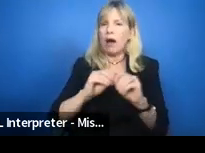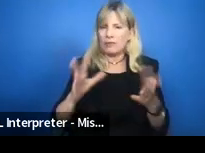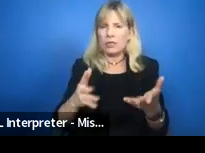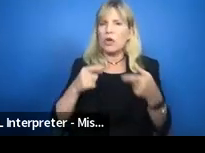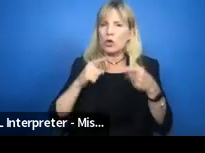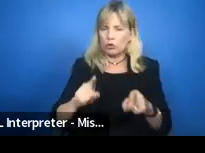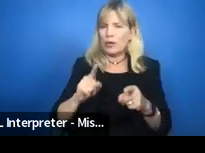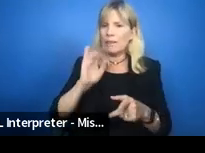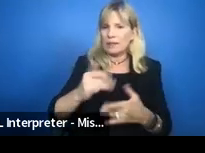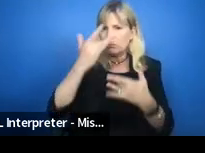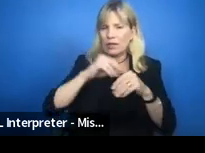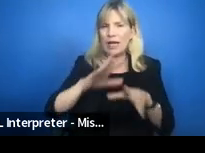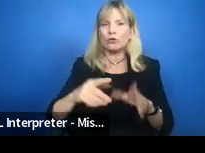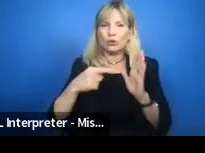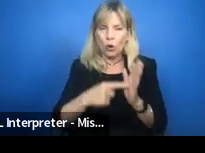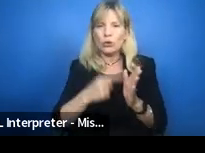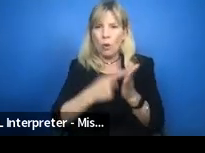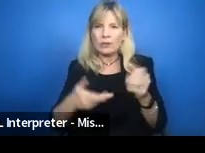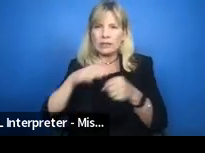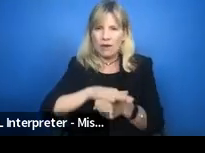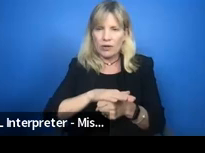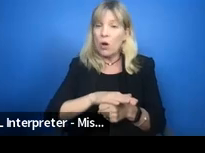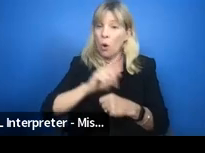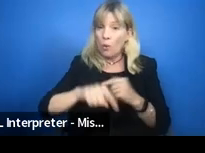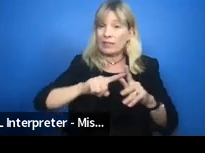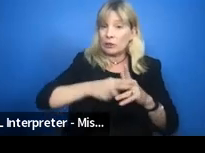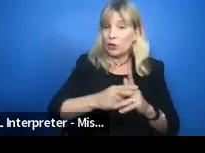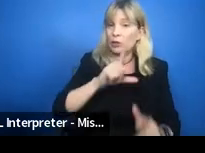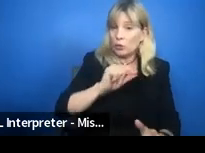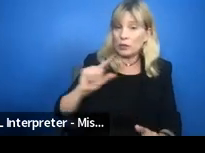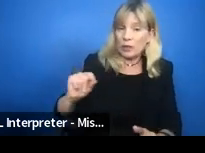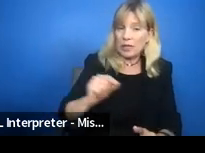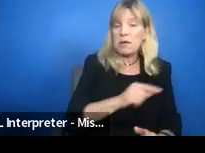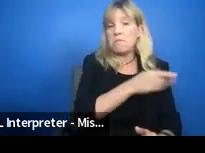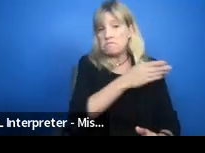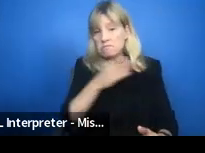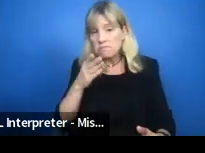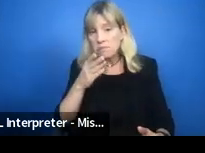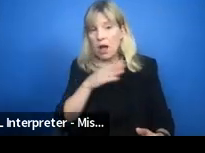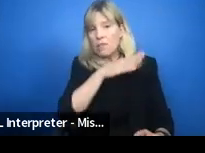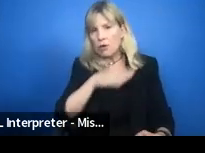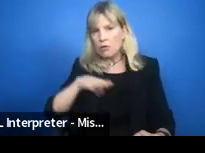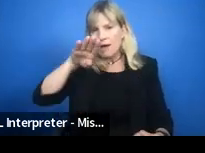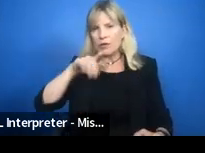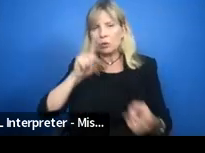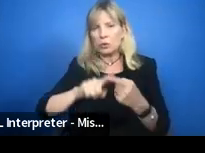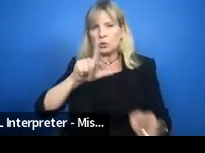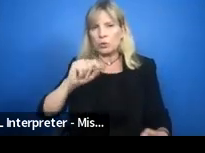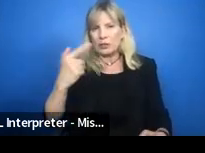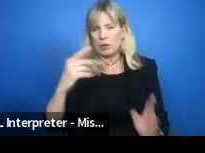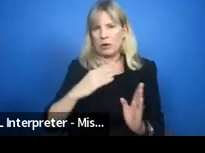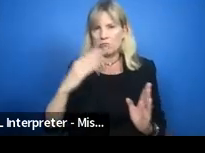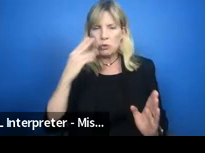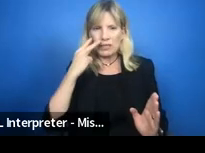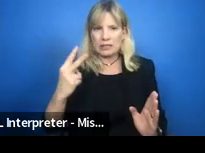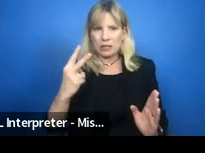Medicaid continuous coverage provision went into effect in 2020. And this graph only goes through 2021, and you can